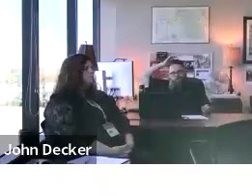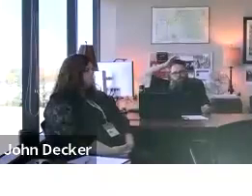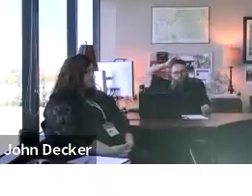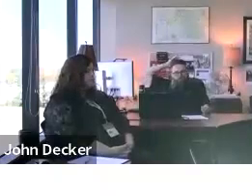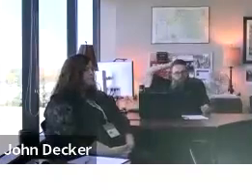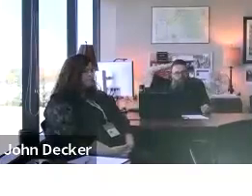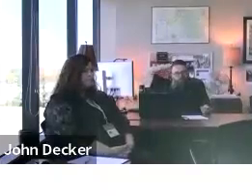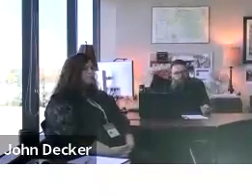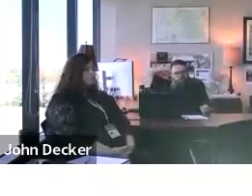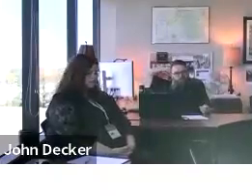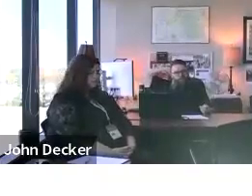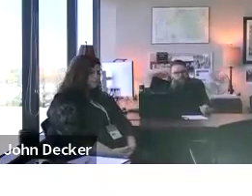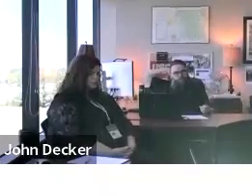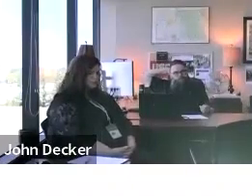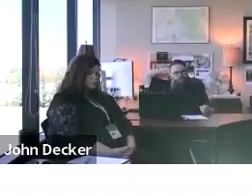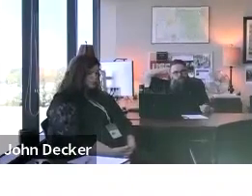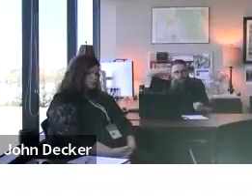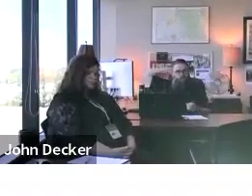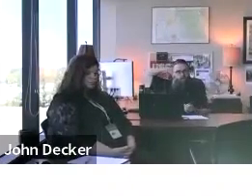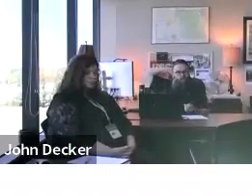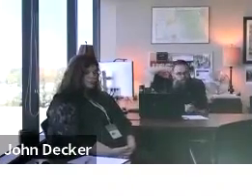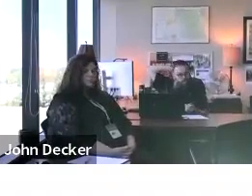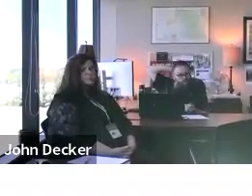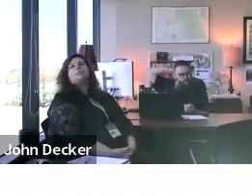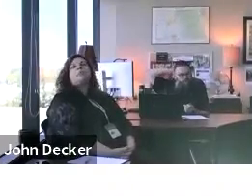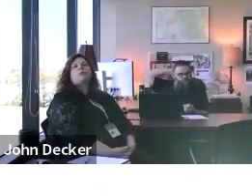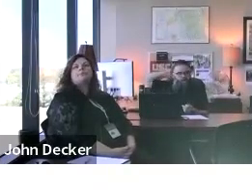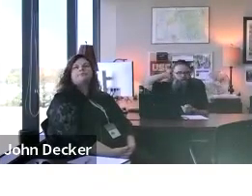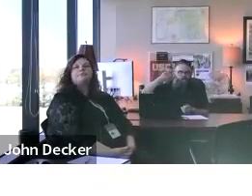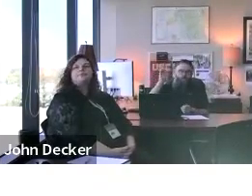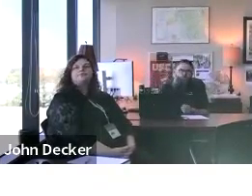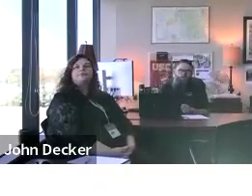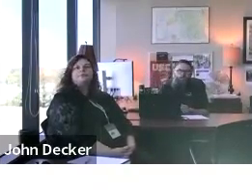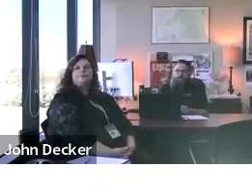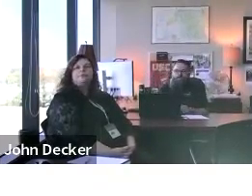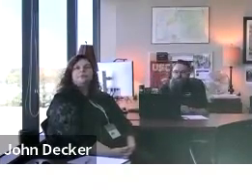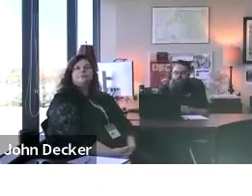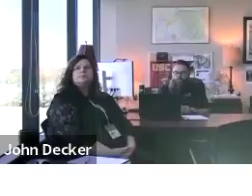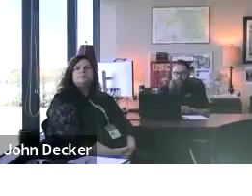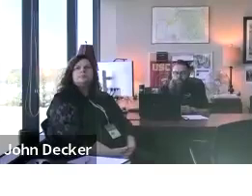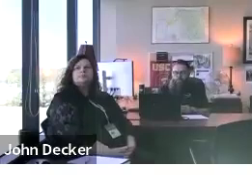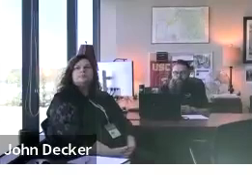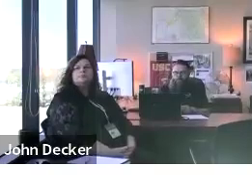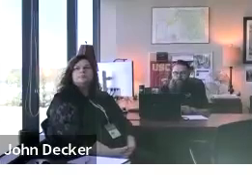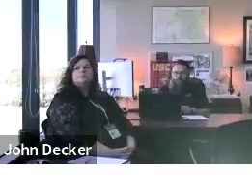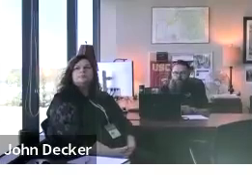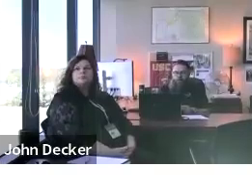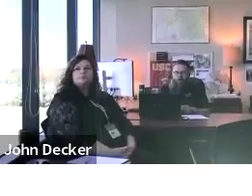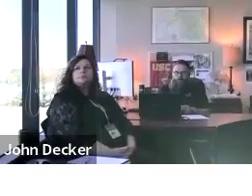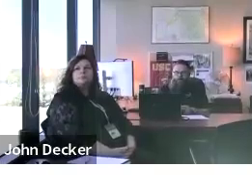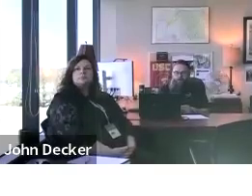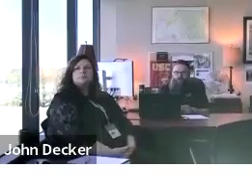everyone. We open up to service provider staff. It'll be open up to regional center staff. It'll be open up widely to the community as